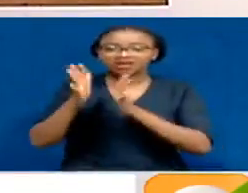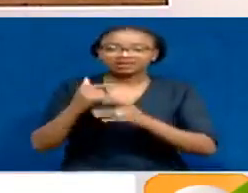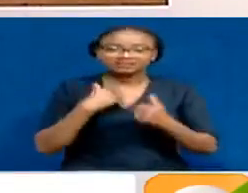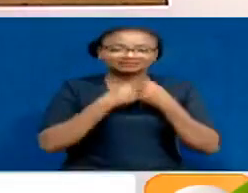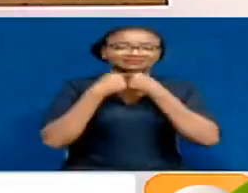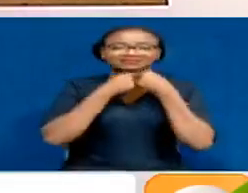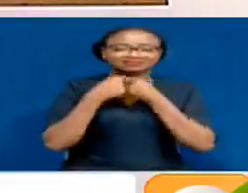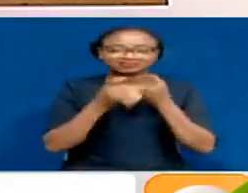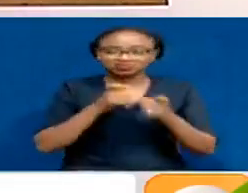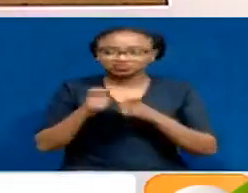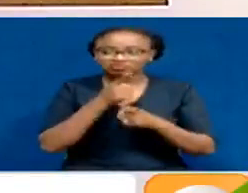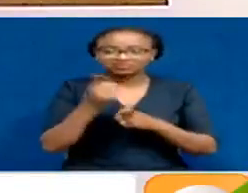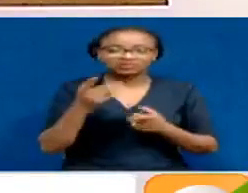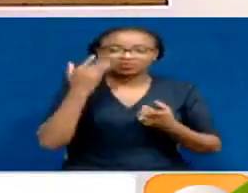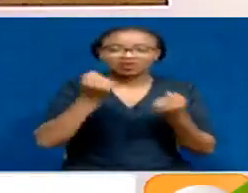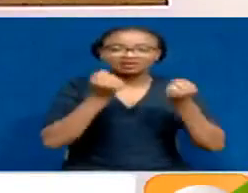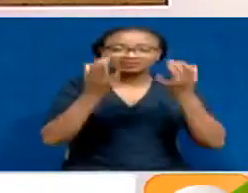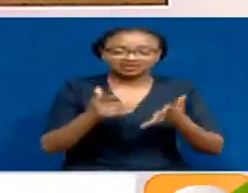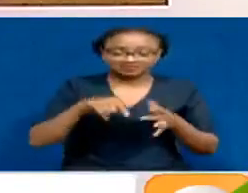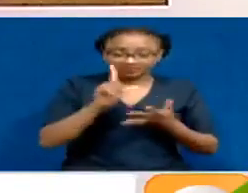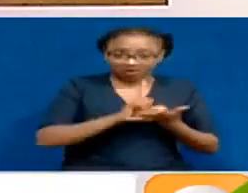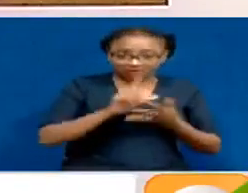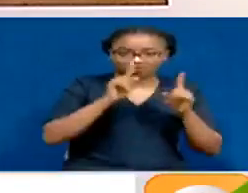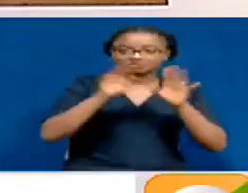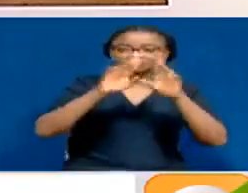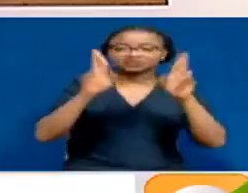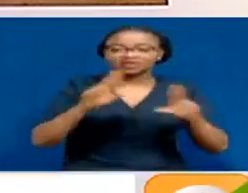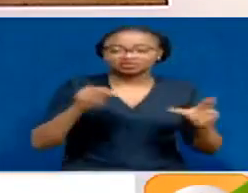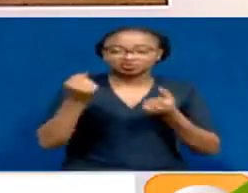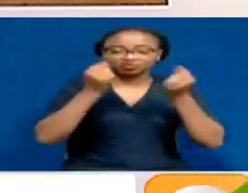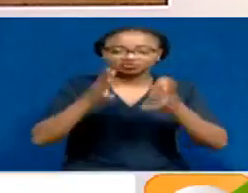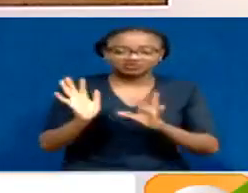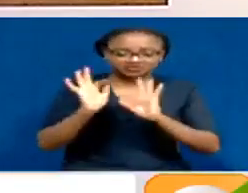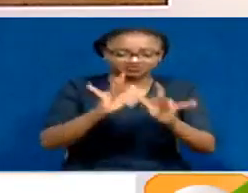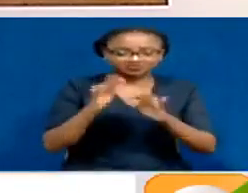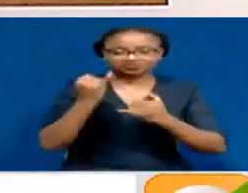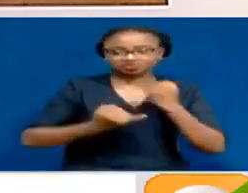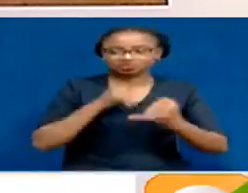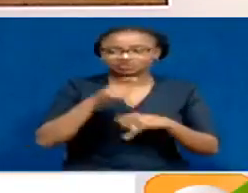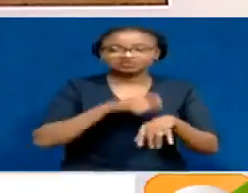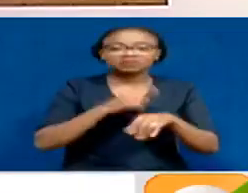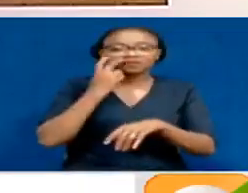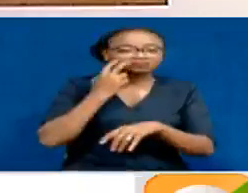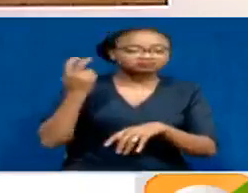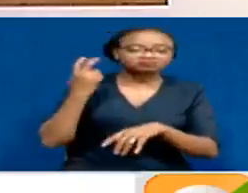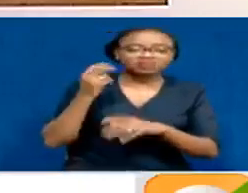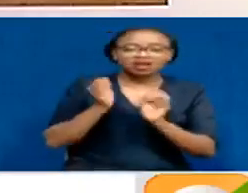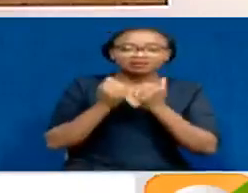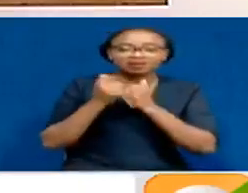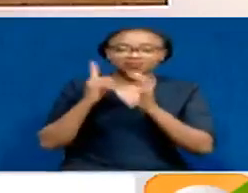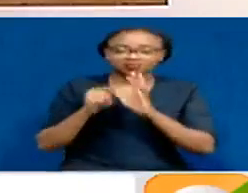handle the numbers, with drivers, both local and international, loving the fan experience. Michael Kinyi recaps the action from